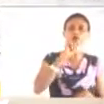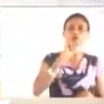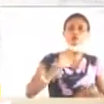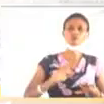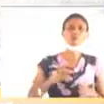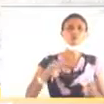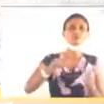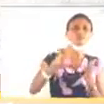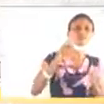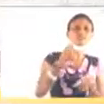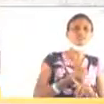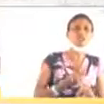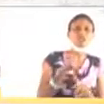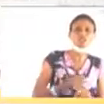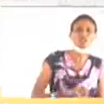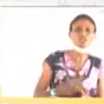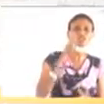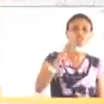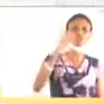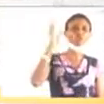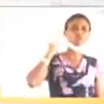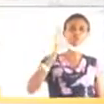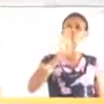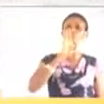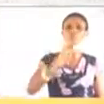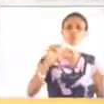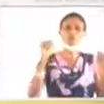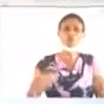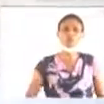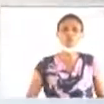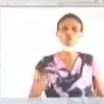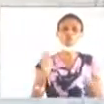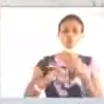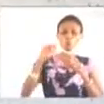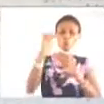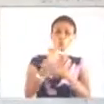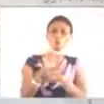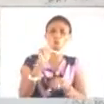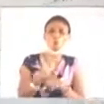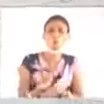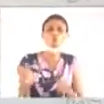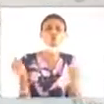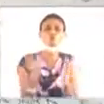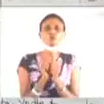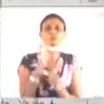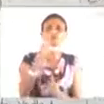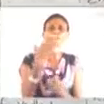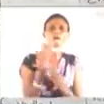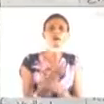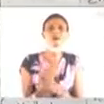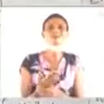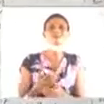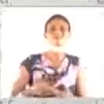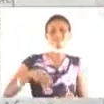Another preventive measure that we also have today is that life coping skills should